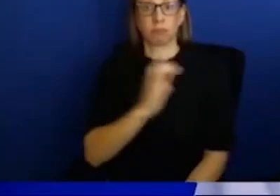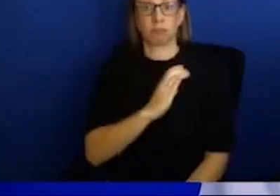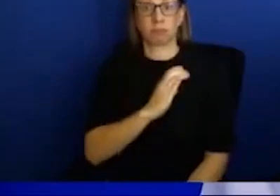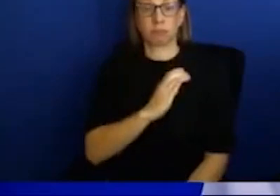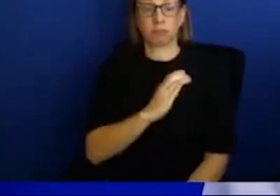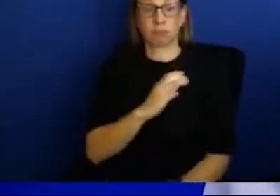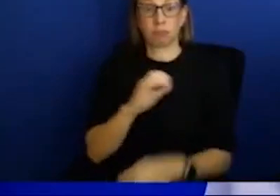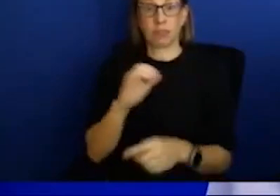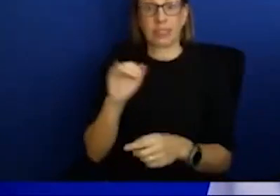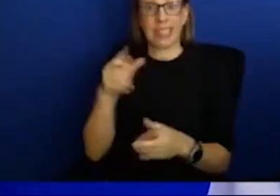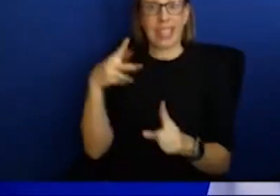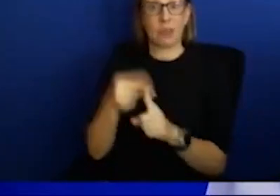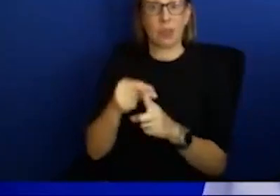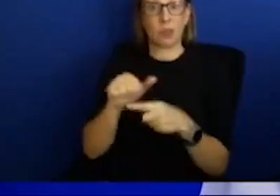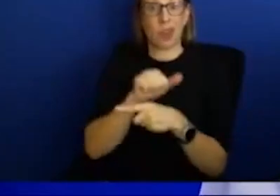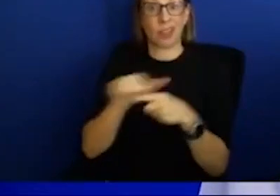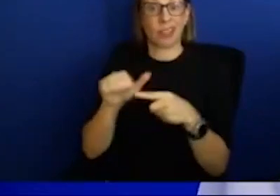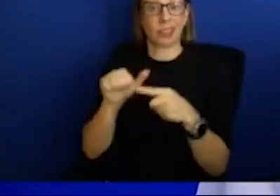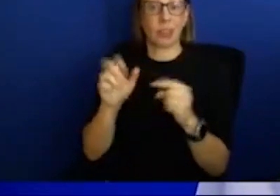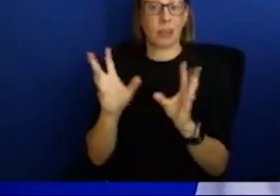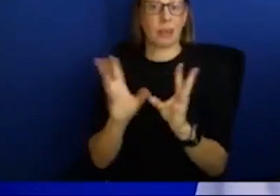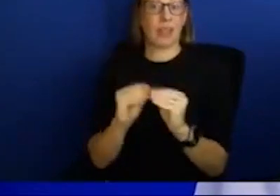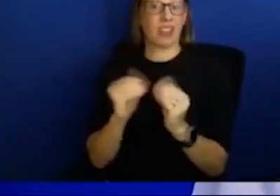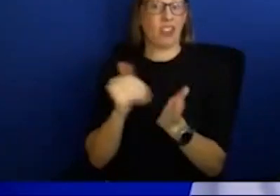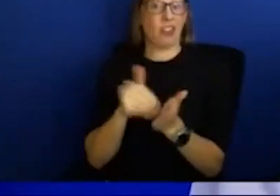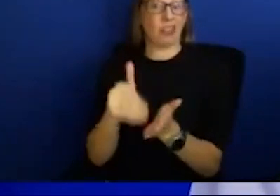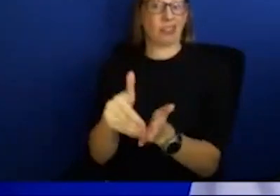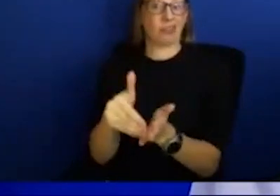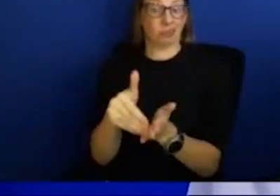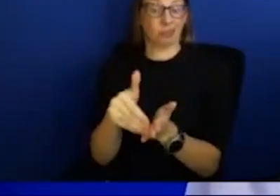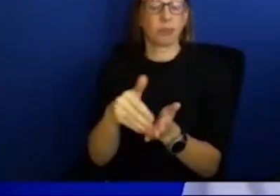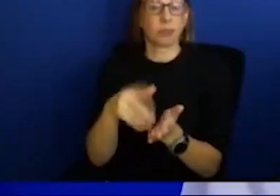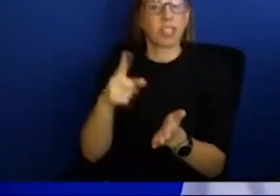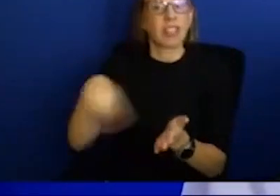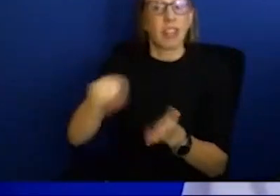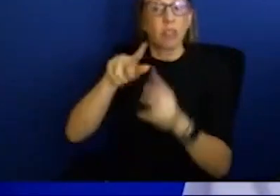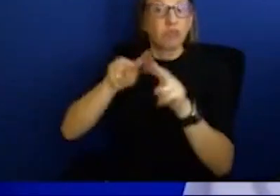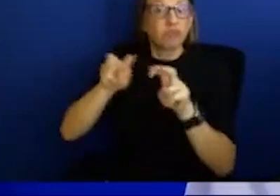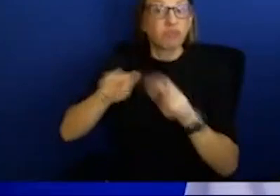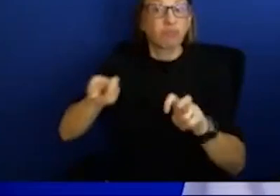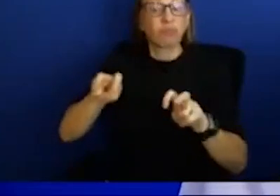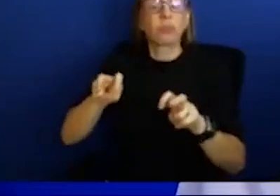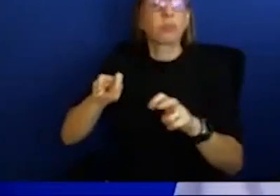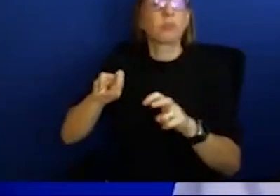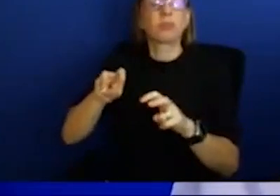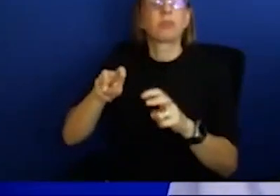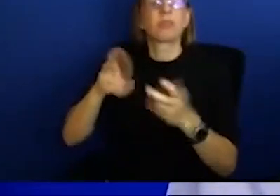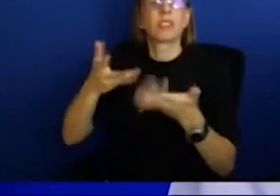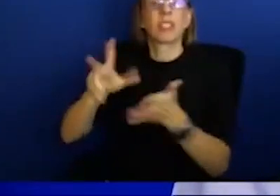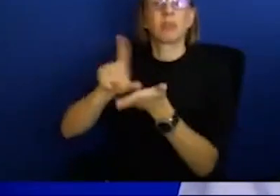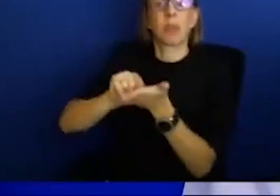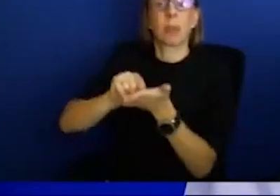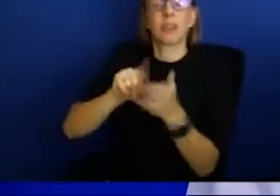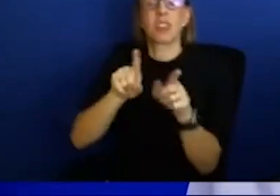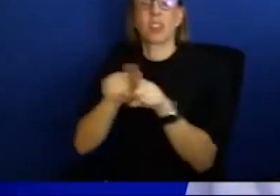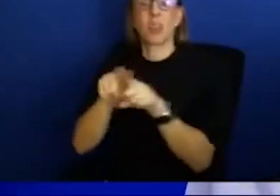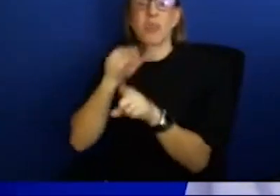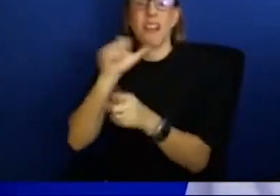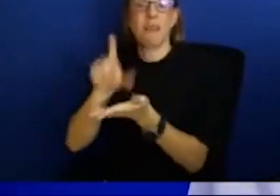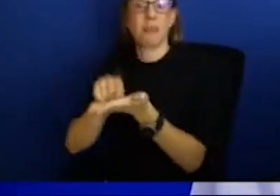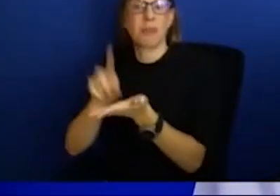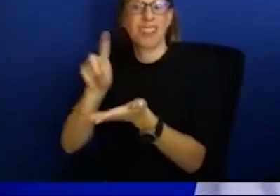Practices does meet regularly, and I'm sure they will be going through and have already gotten some of this published and unpublished data, and hopefully we'll have